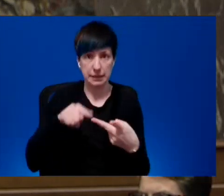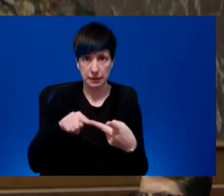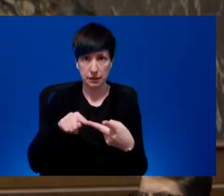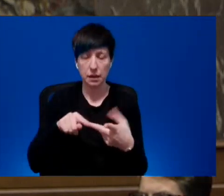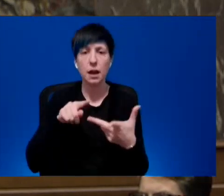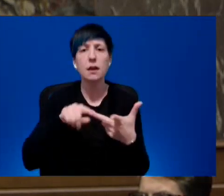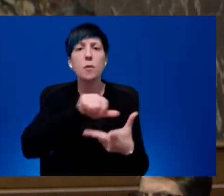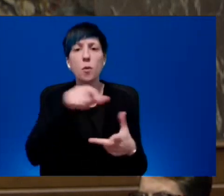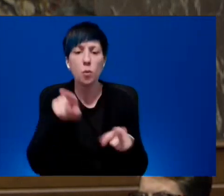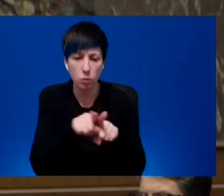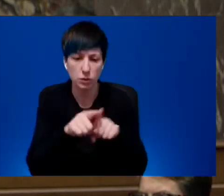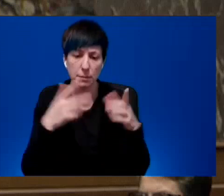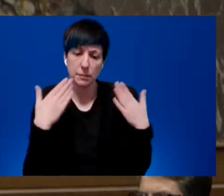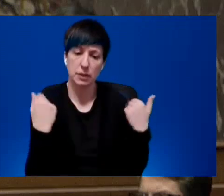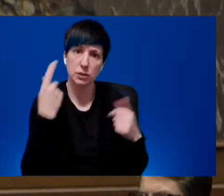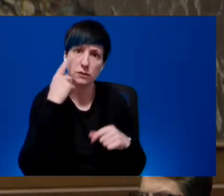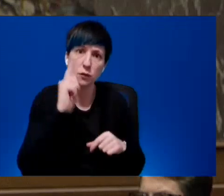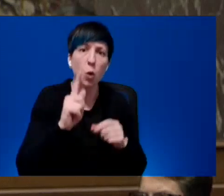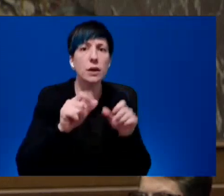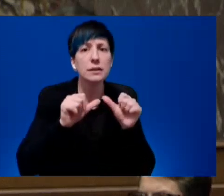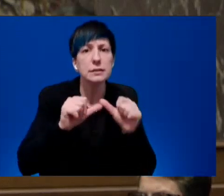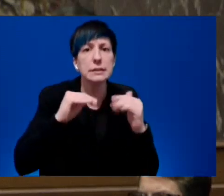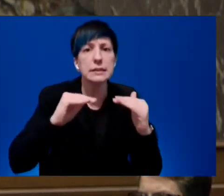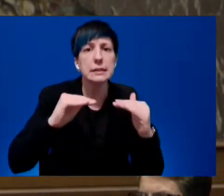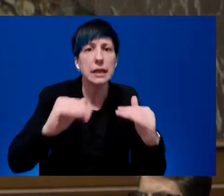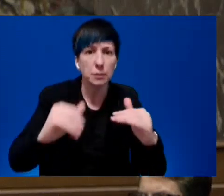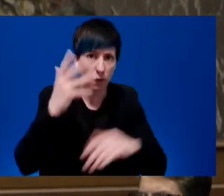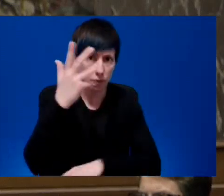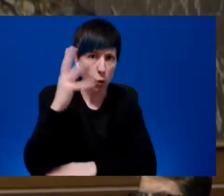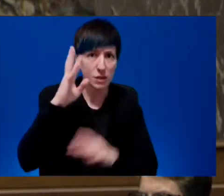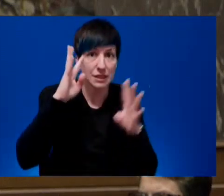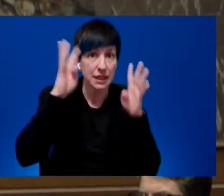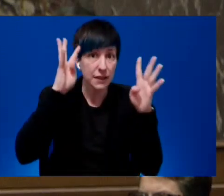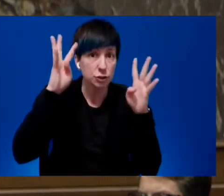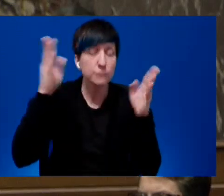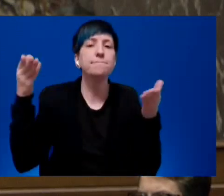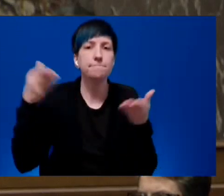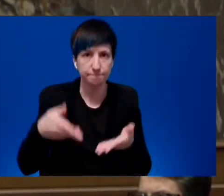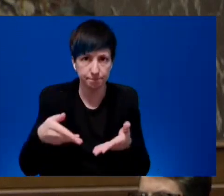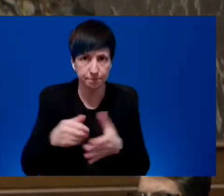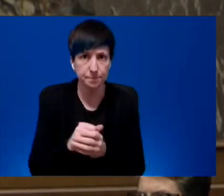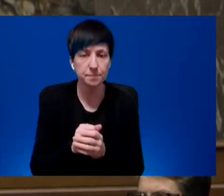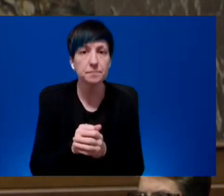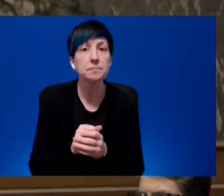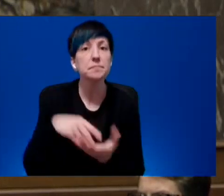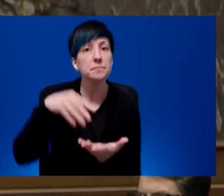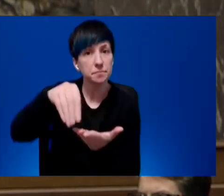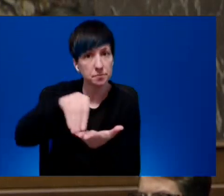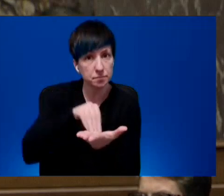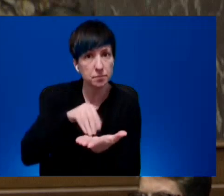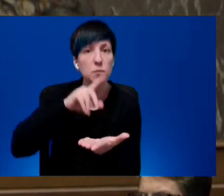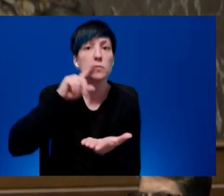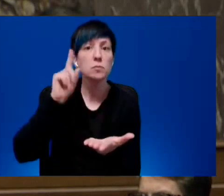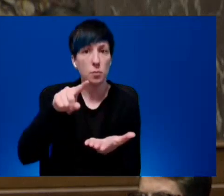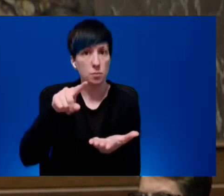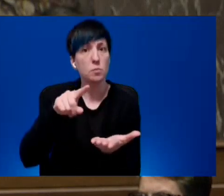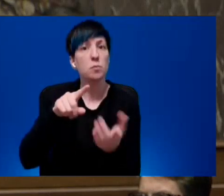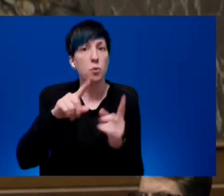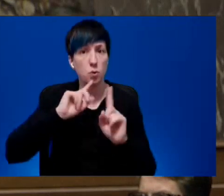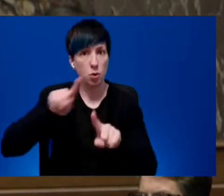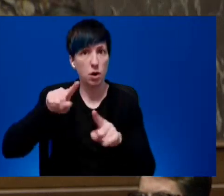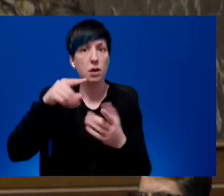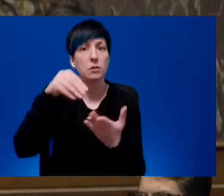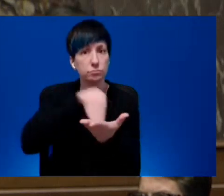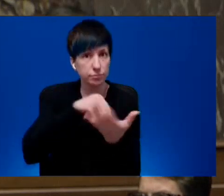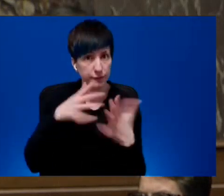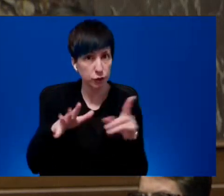also spoke there. They've produced a report which offers some, I think, very real solutions. They are solutions-oriented. We